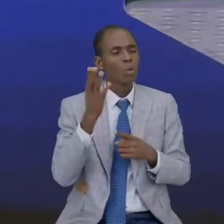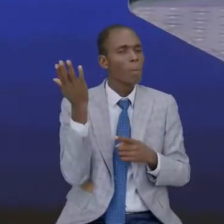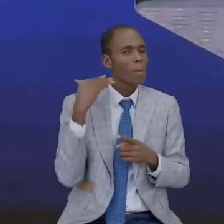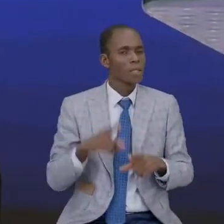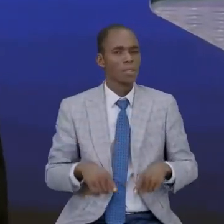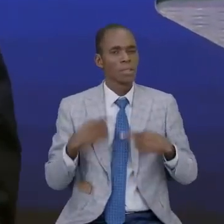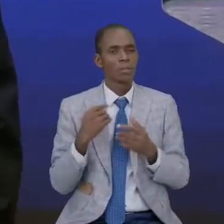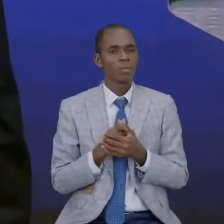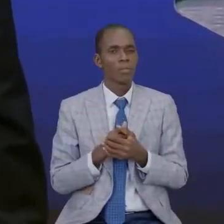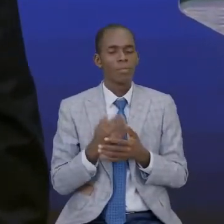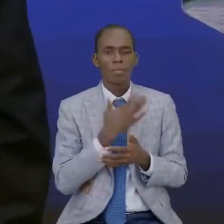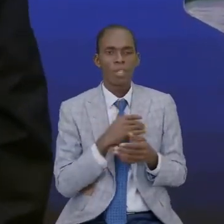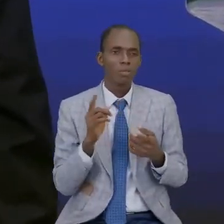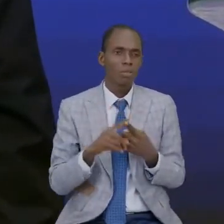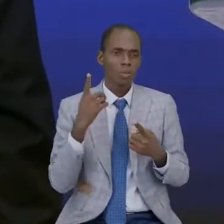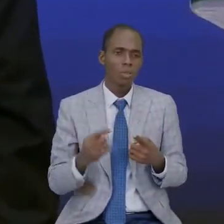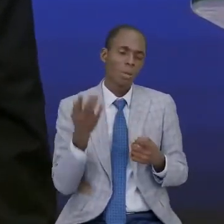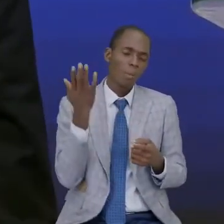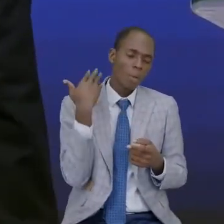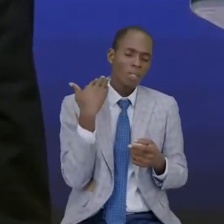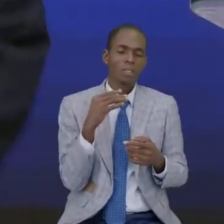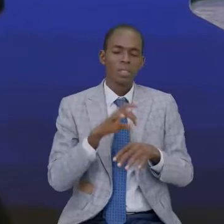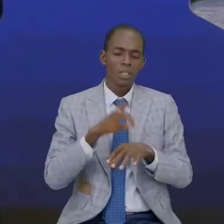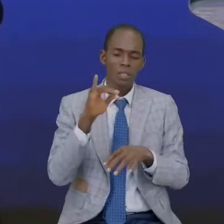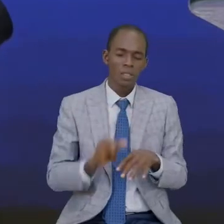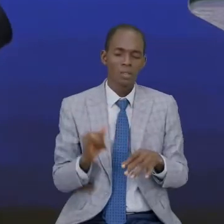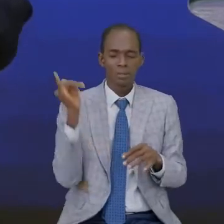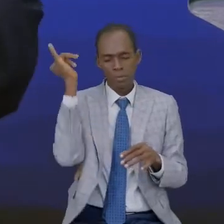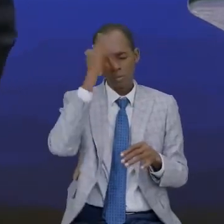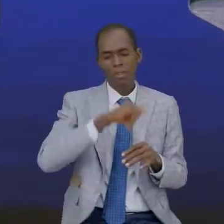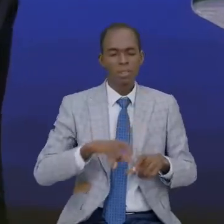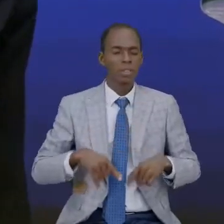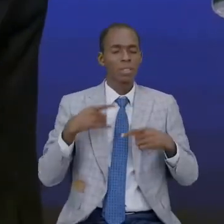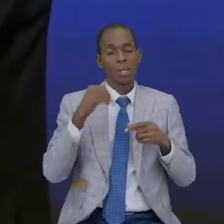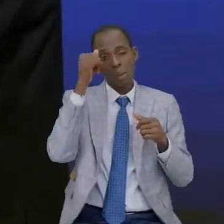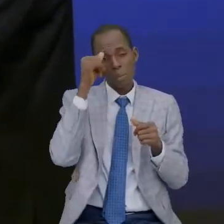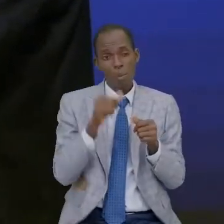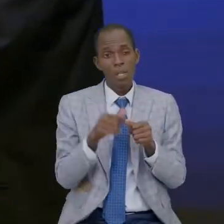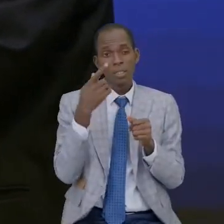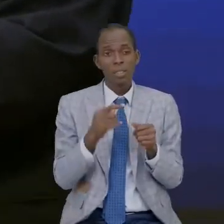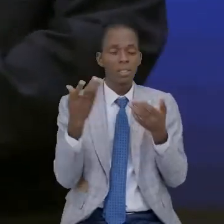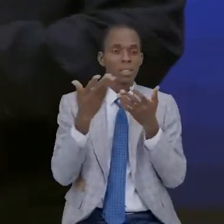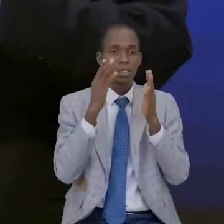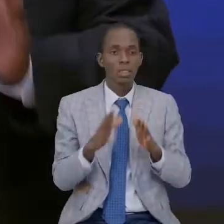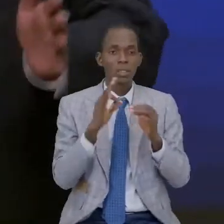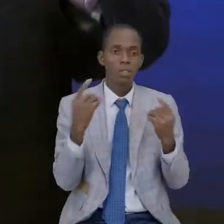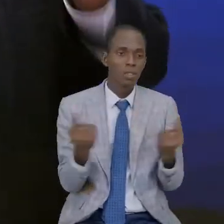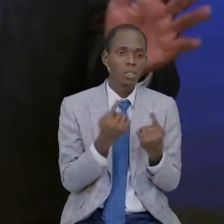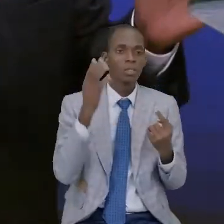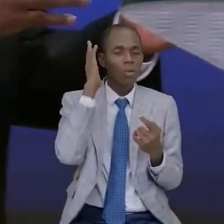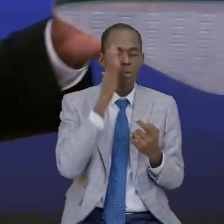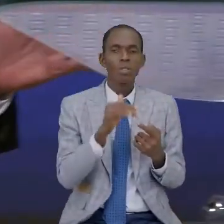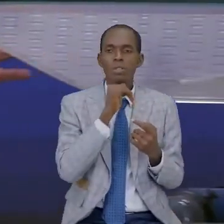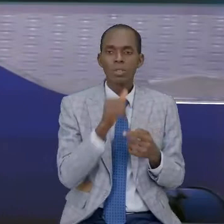past lifestyle? And to the past carnal life and fleshly life. Remember, the servant of sin